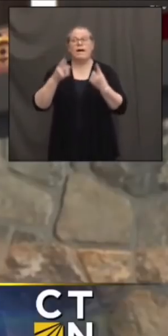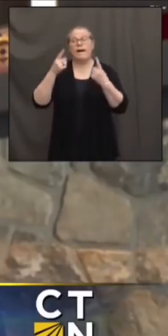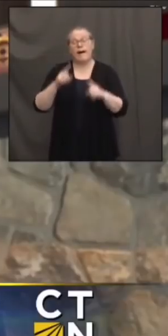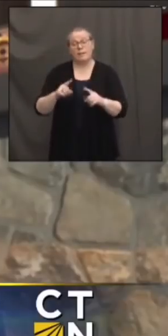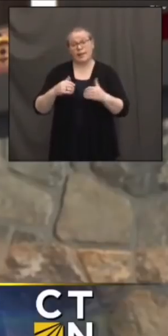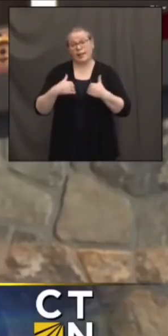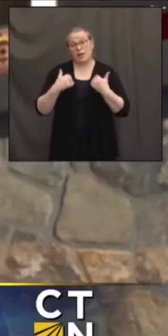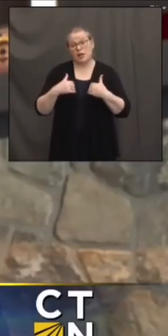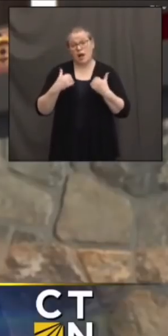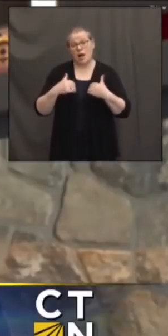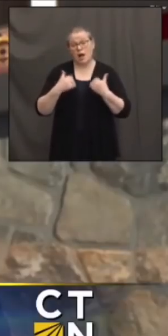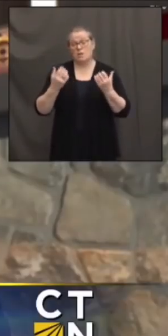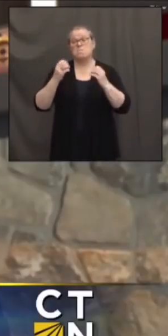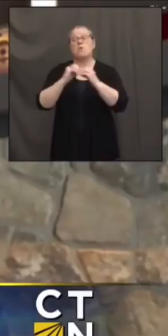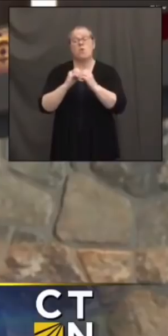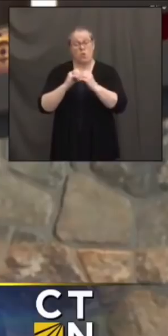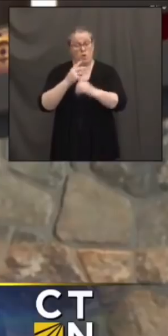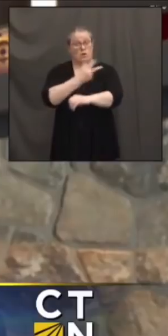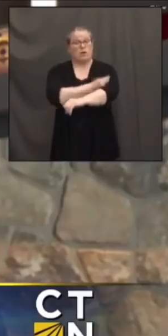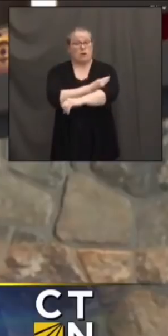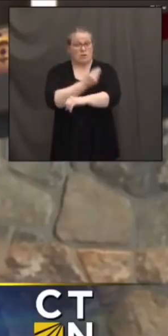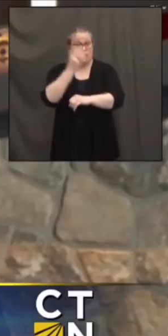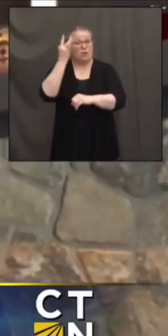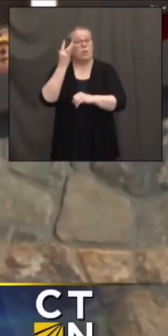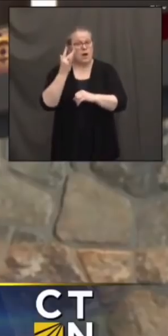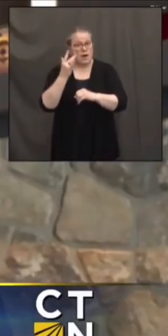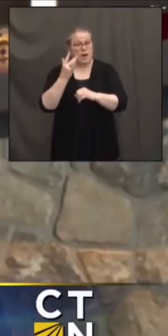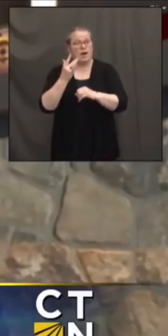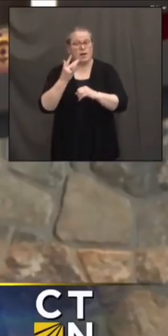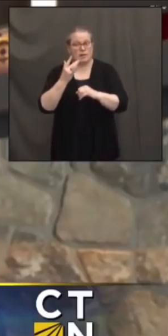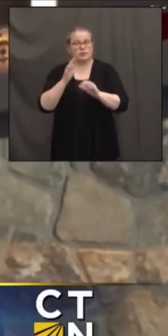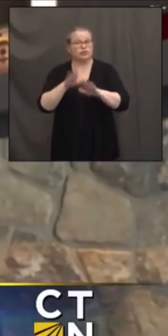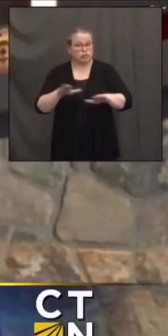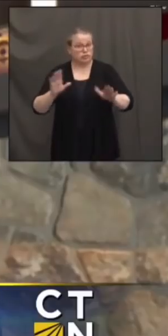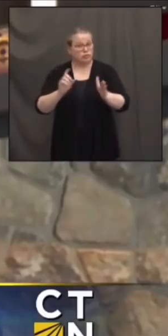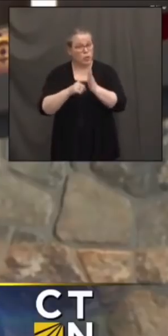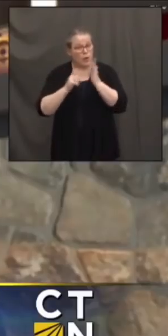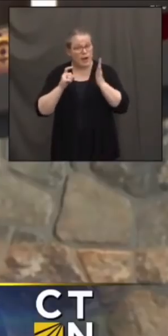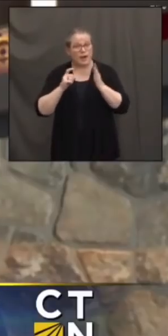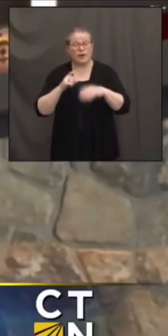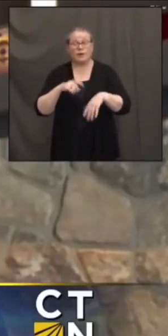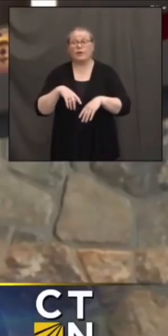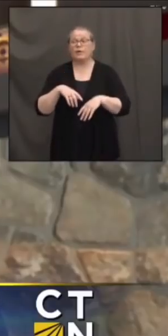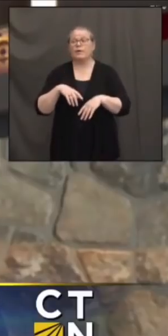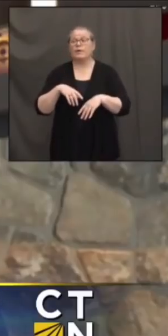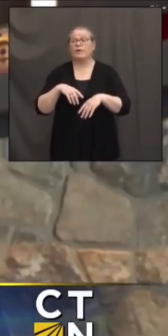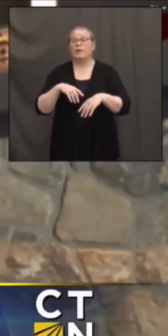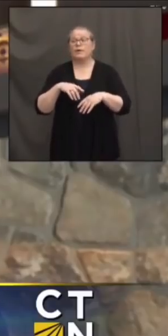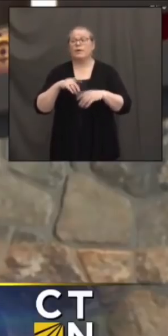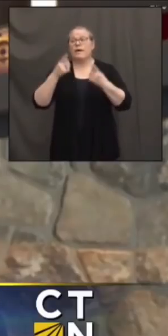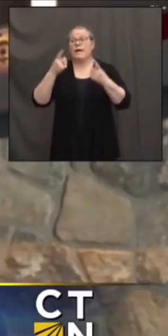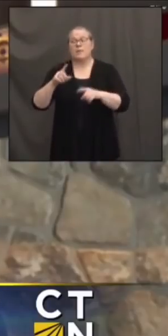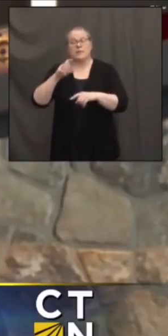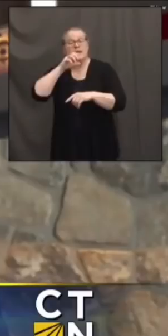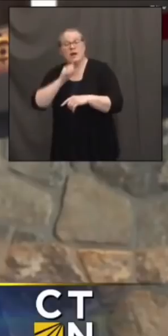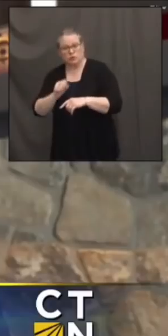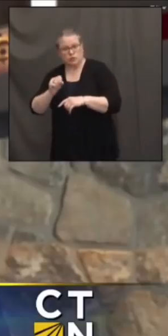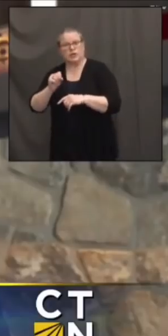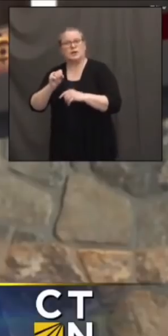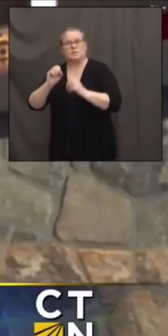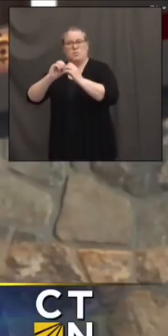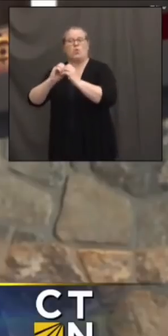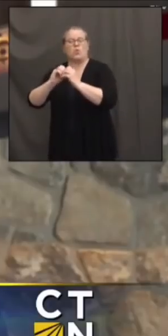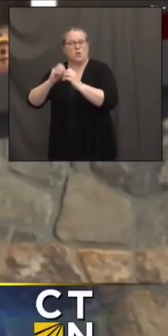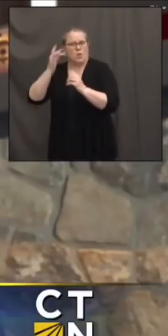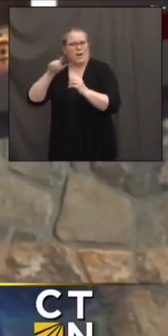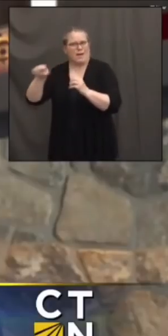young because we require vaccination among children, and you see brisk uptake among the elderly because they recognize